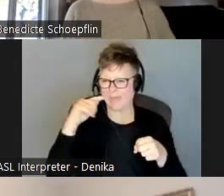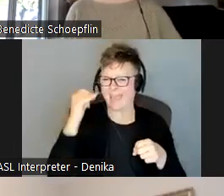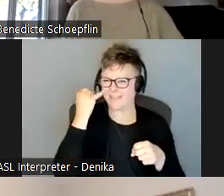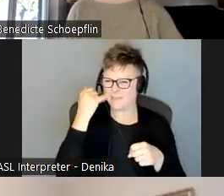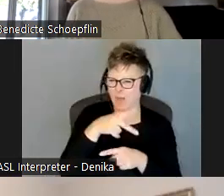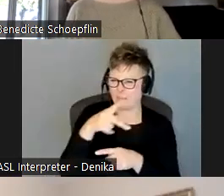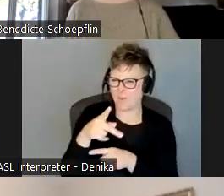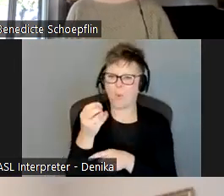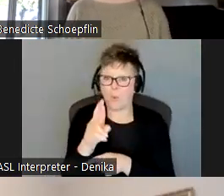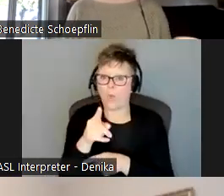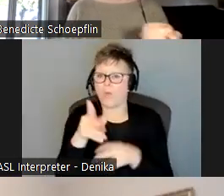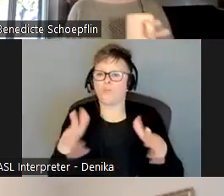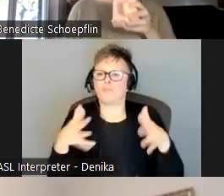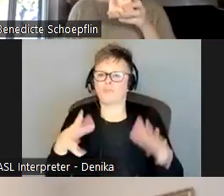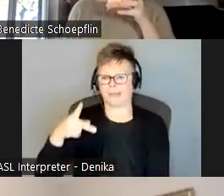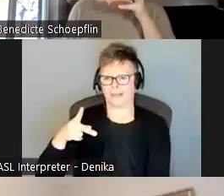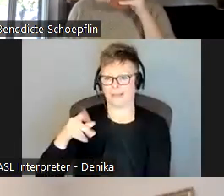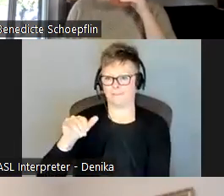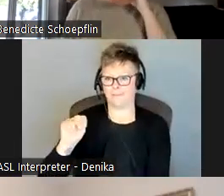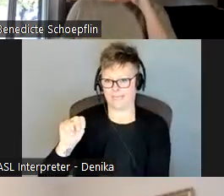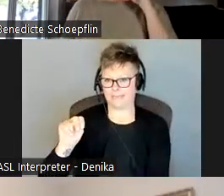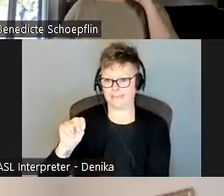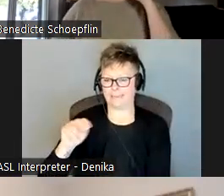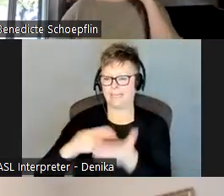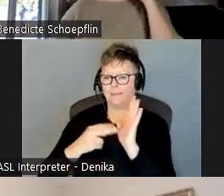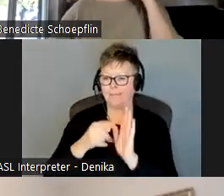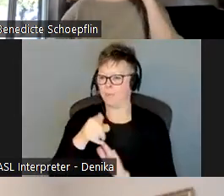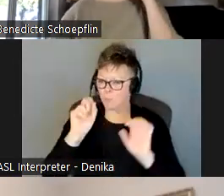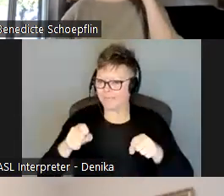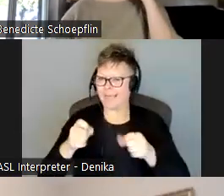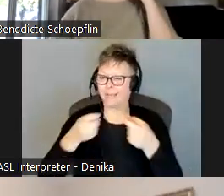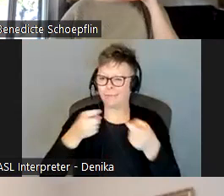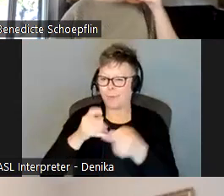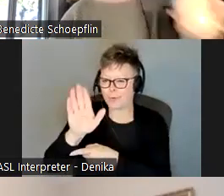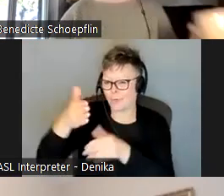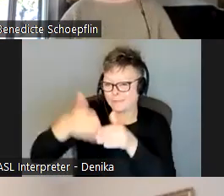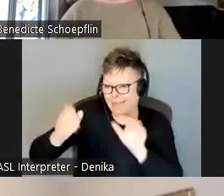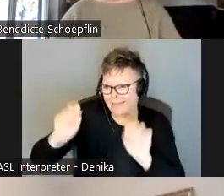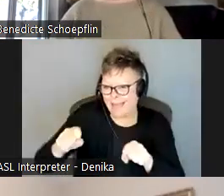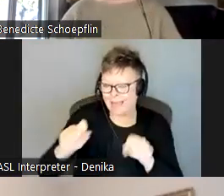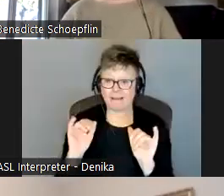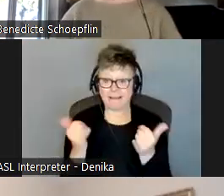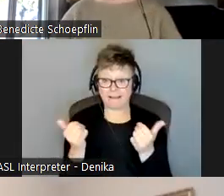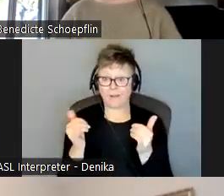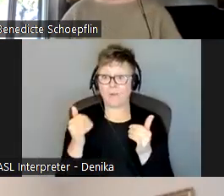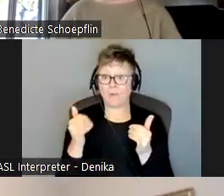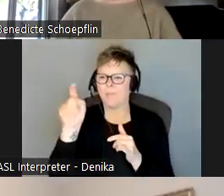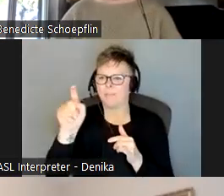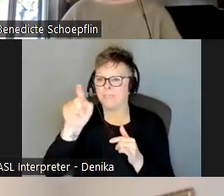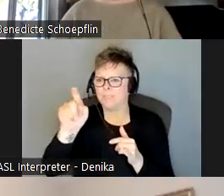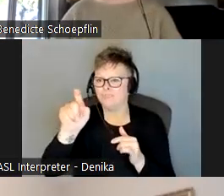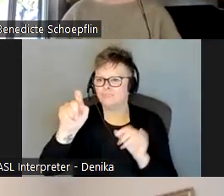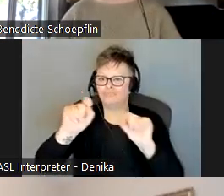them so you'll be able to see them, and you can also control that on your end as well, how you want the